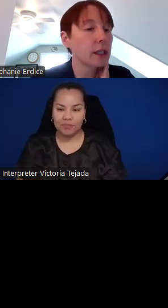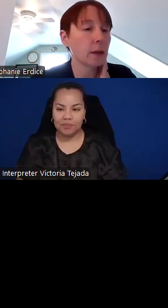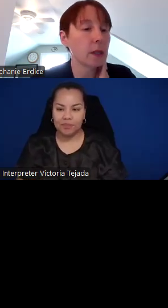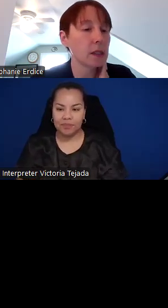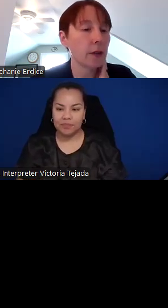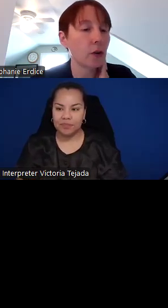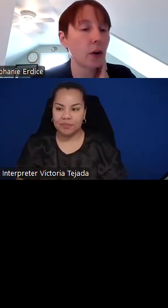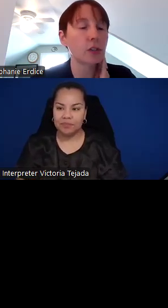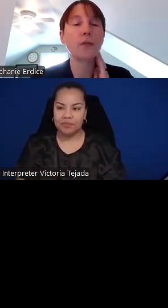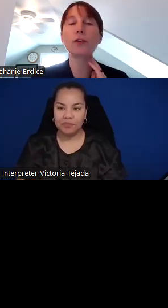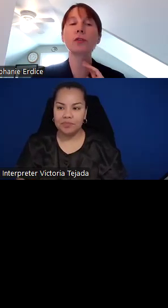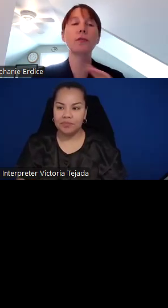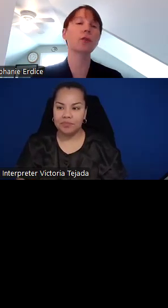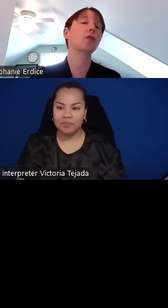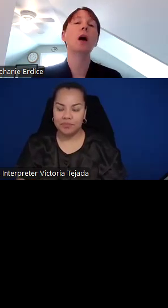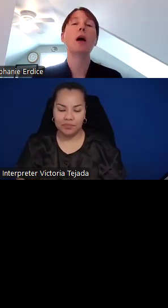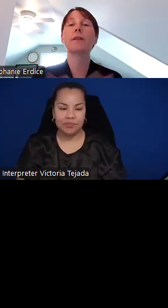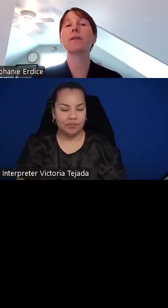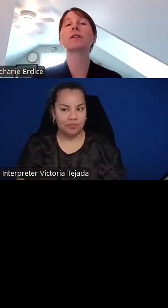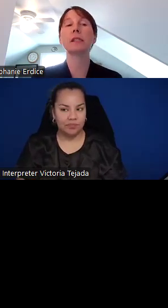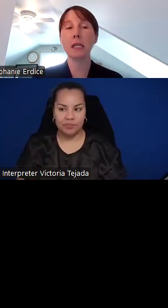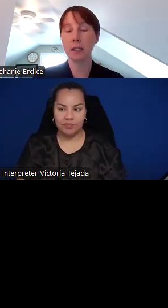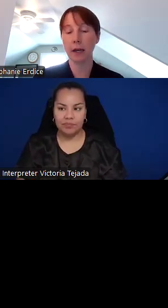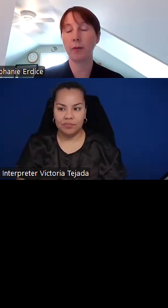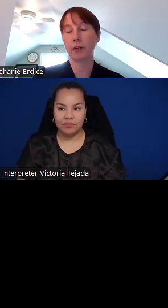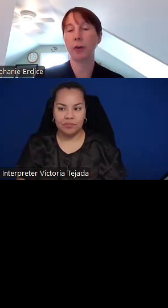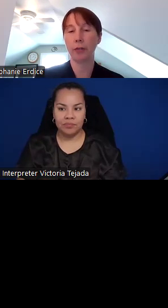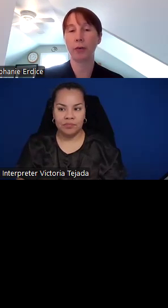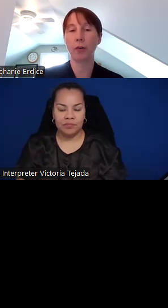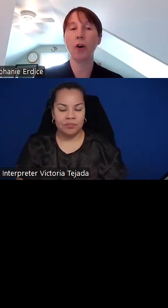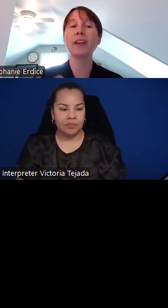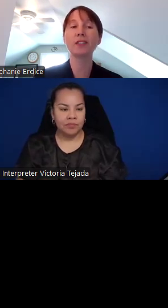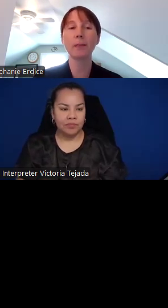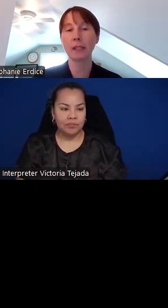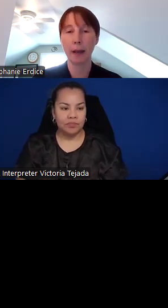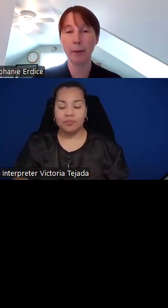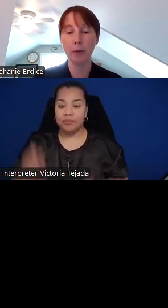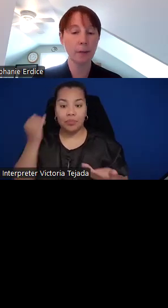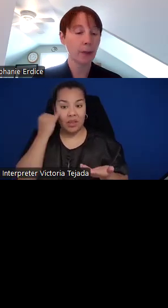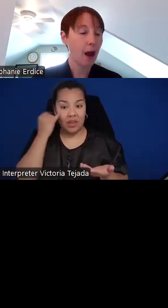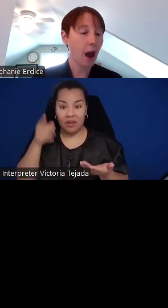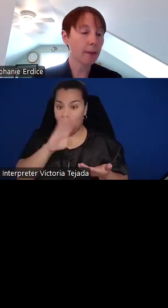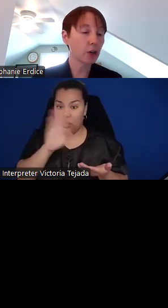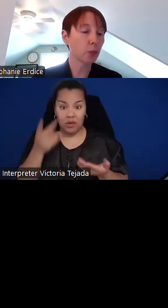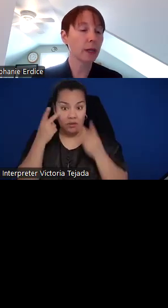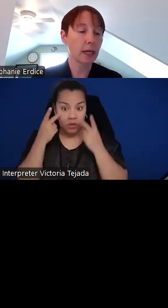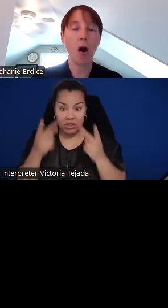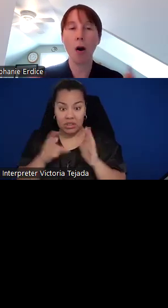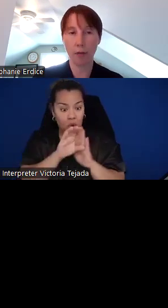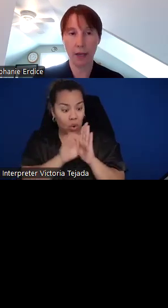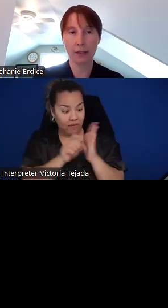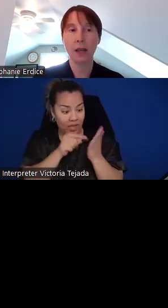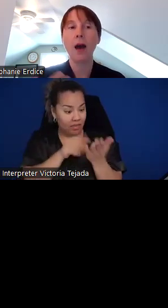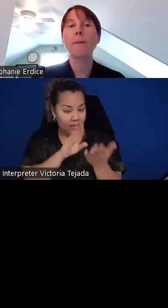So let's look at some of these ethical codes. So for those of you that have ever seen like a professional ethical code, here's some examples. I'm not going to